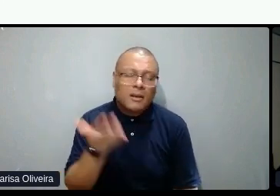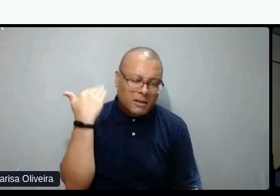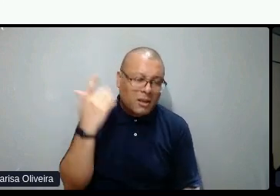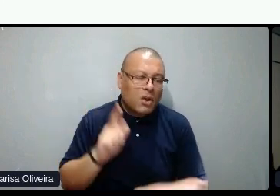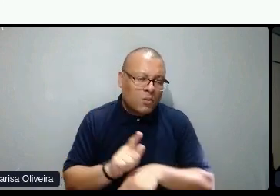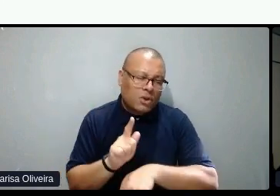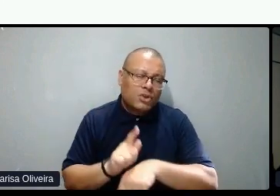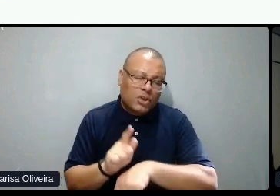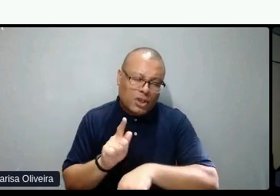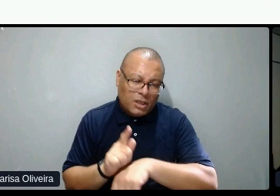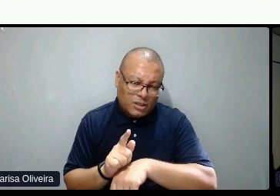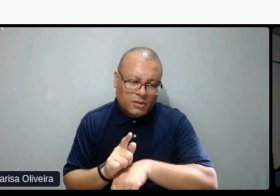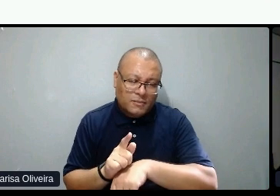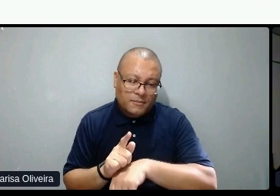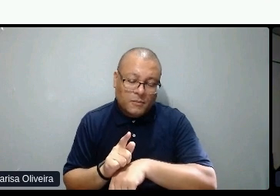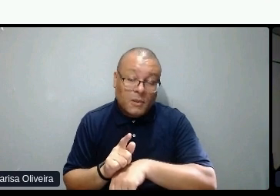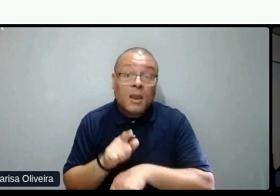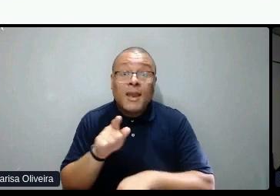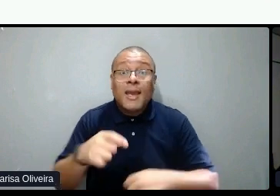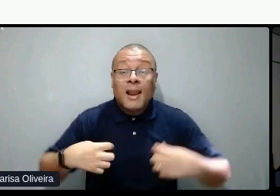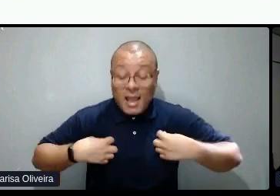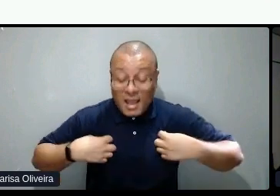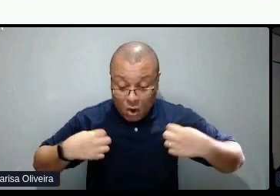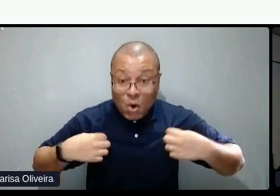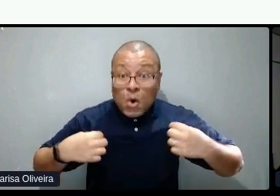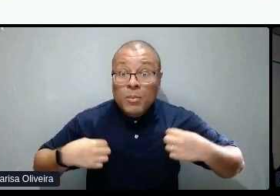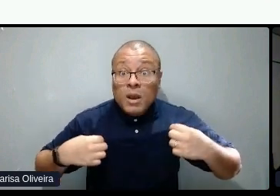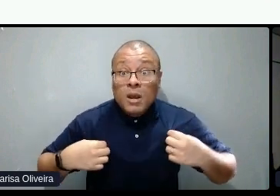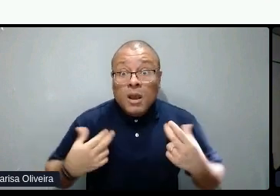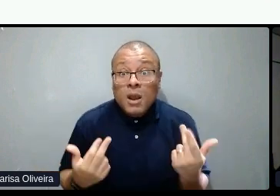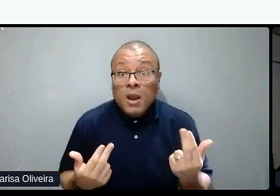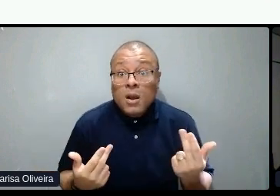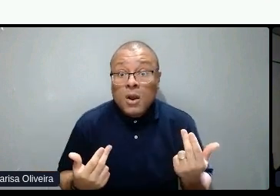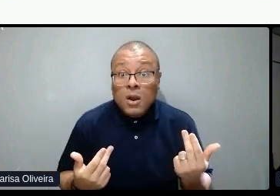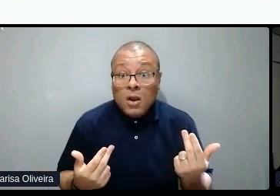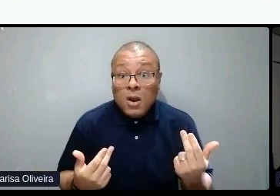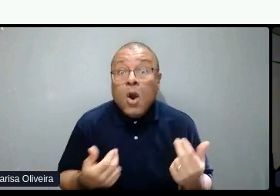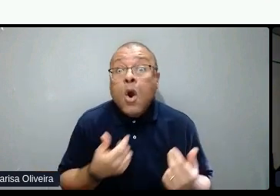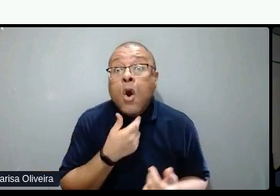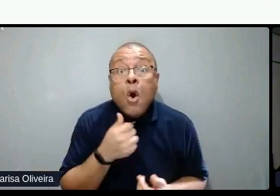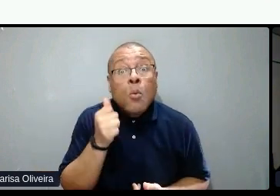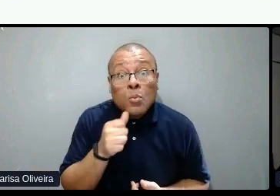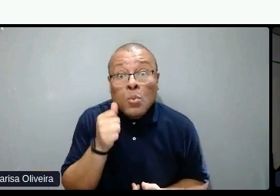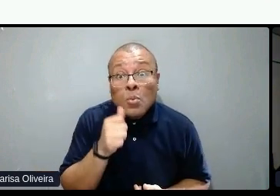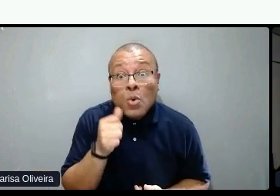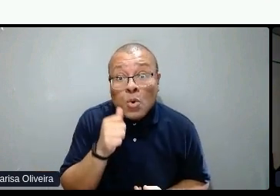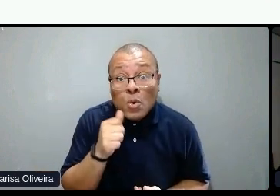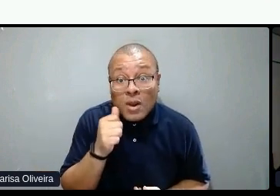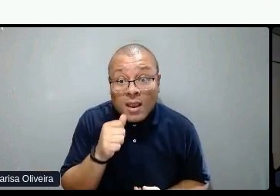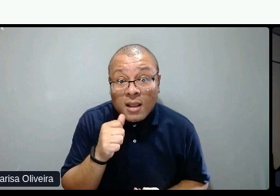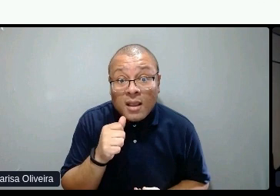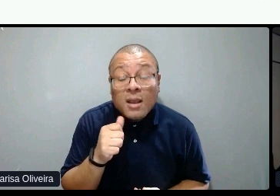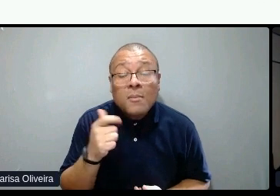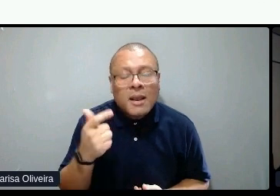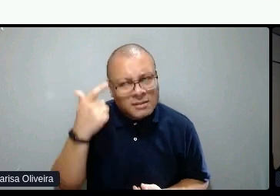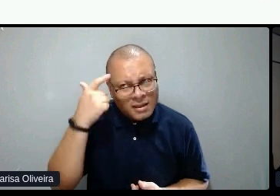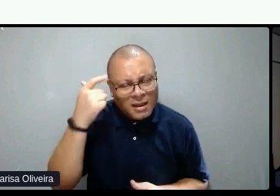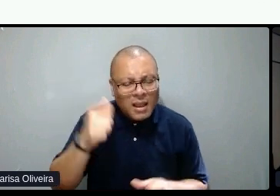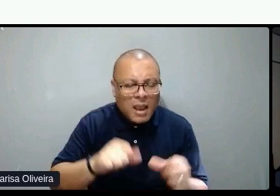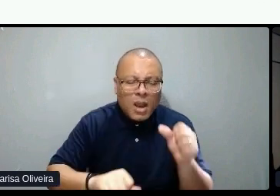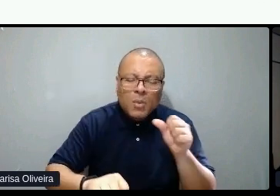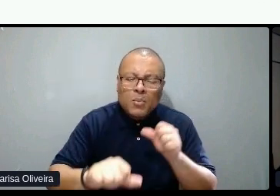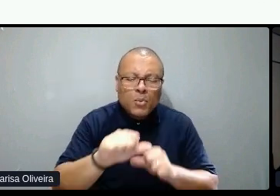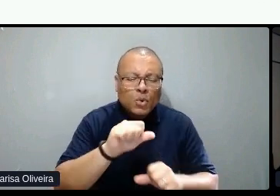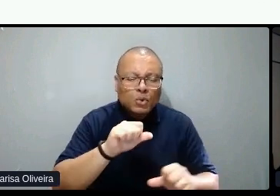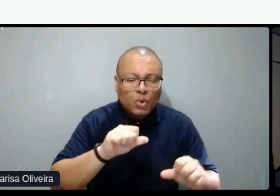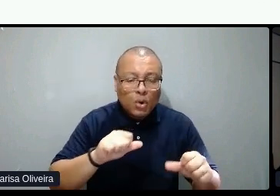manager, where if she dressed like a woman would normally dress, she would not get the respect. So she actually started